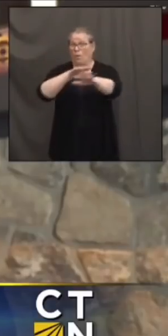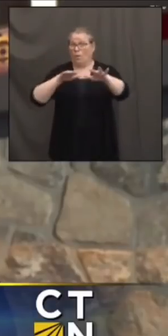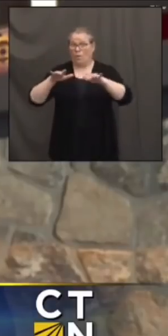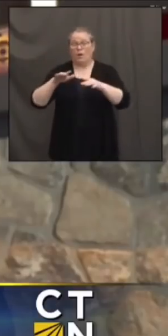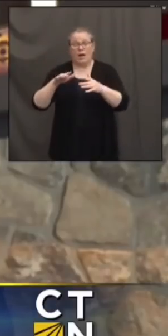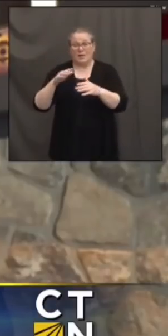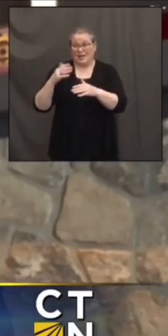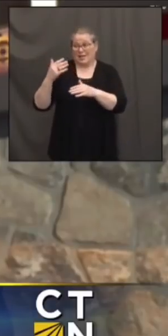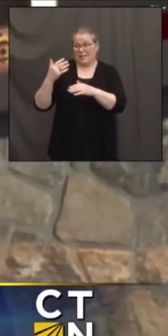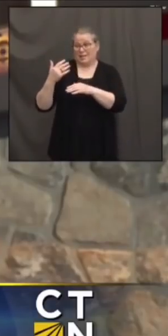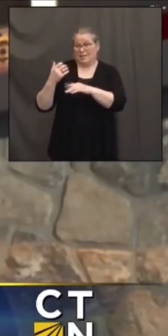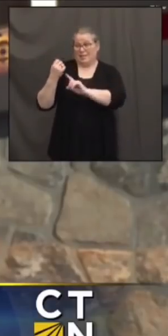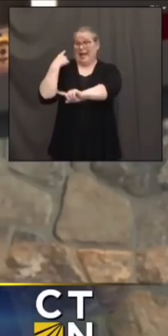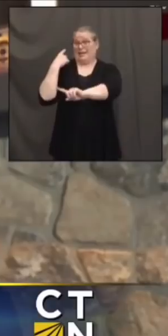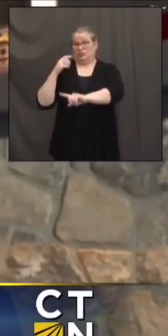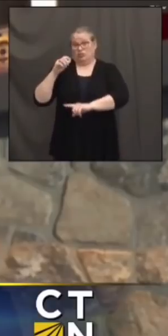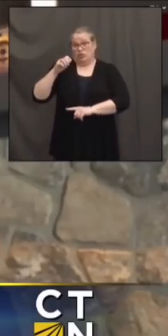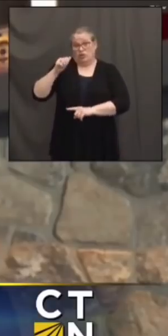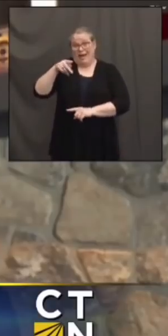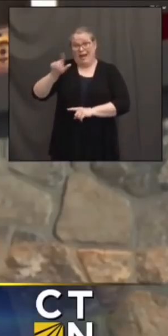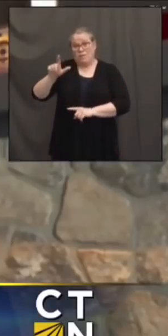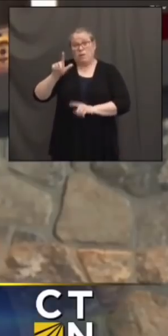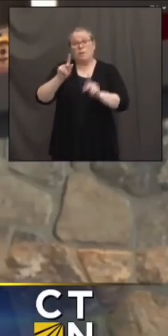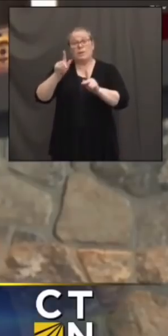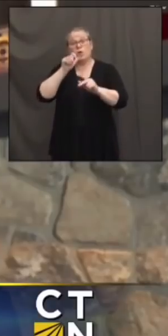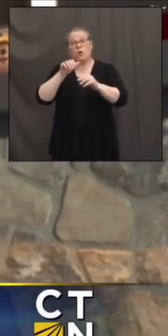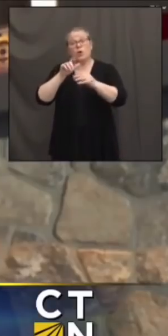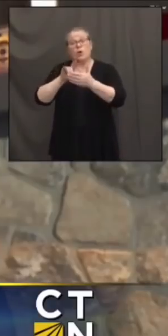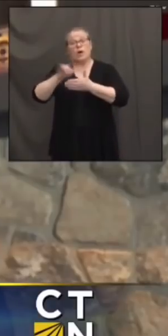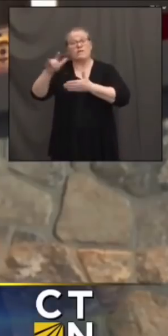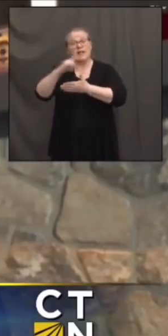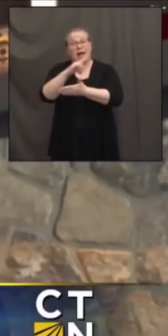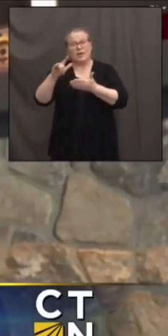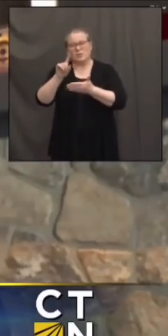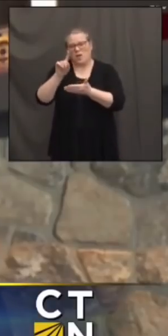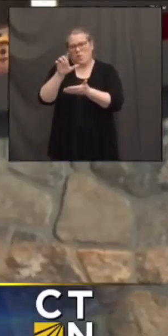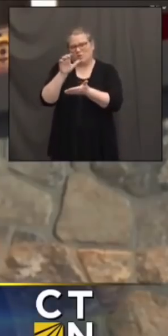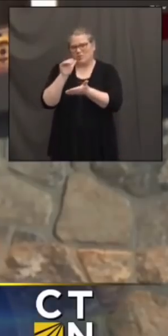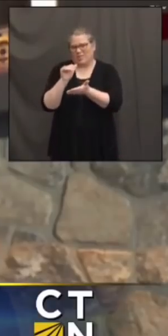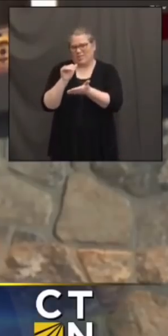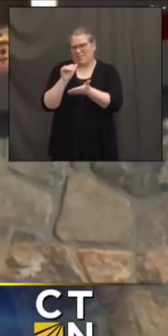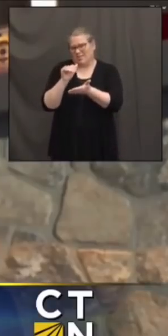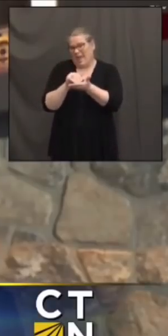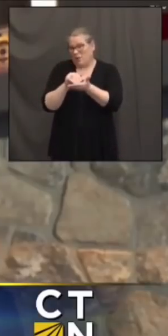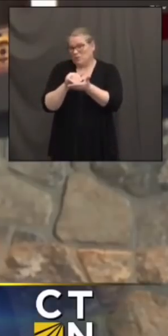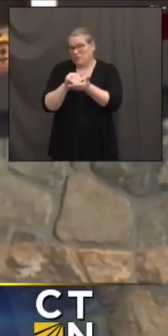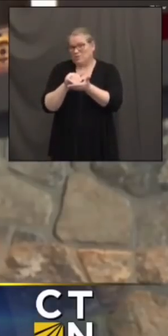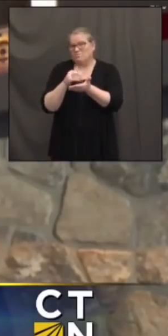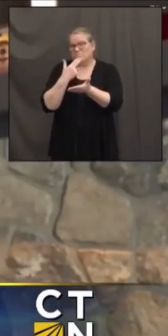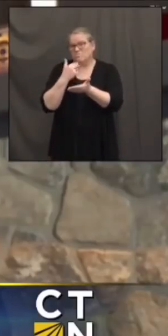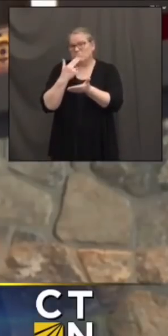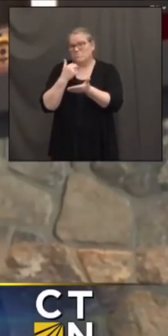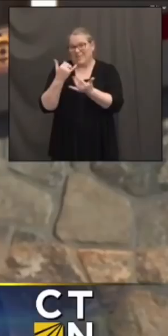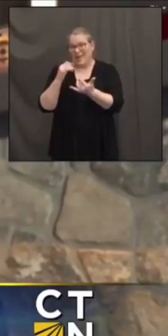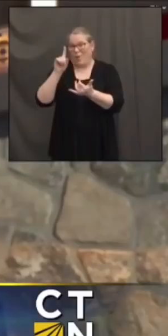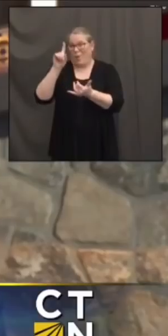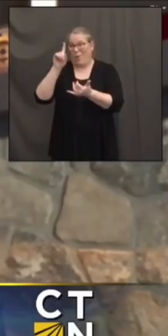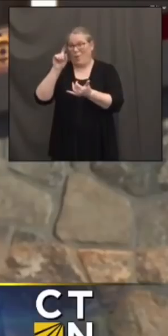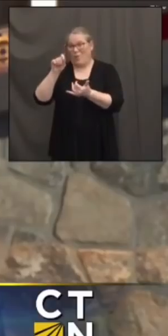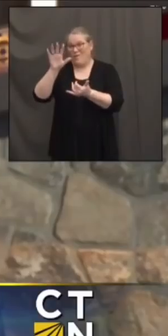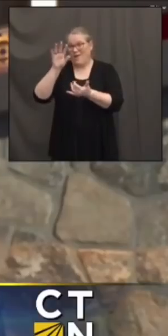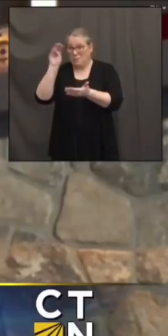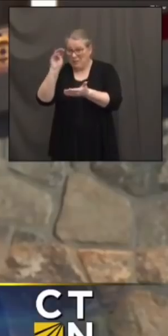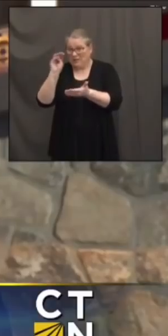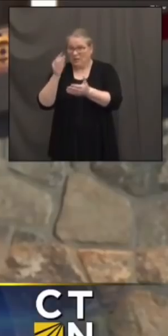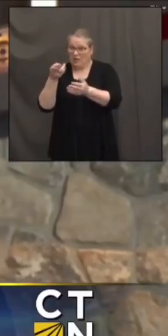were largely shut down, the number of people going through TSA checkpoints was about 100,000. So if you look at the Google mobility data, you look at the